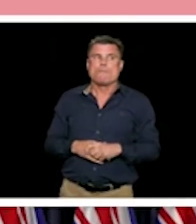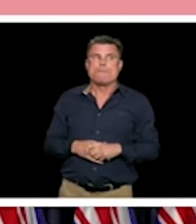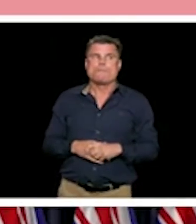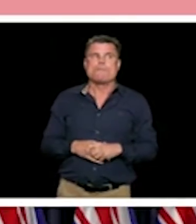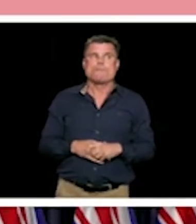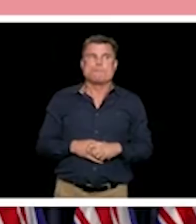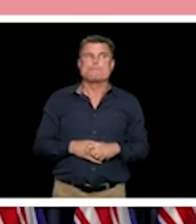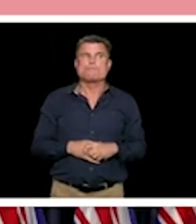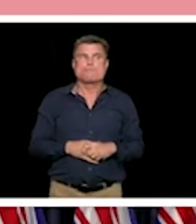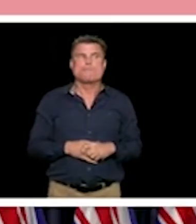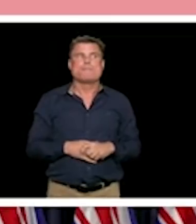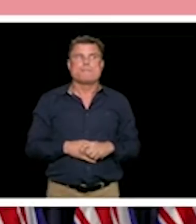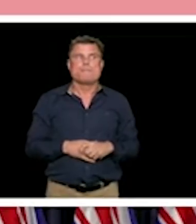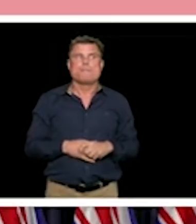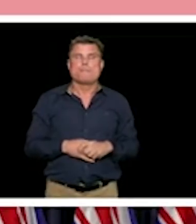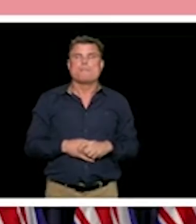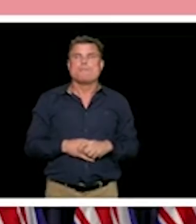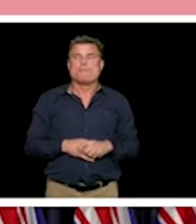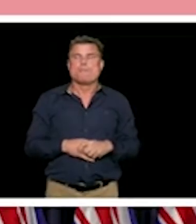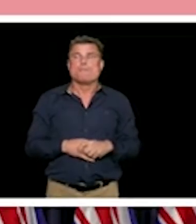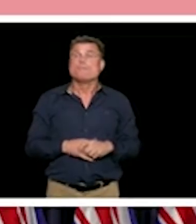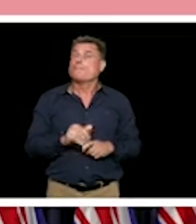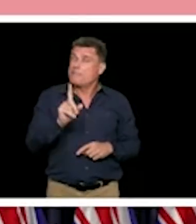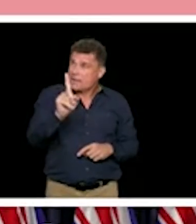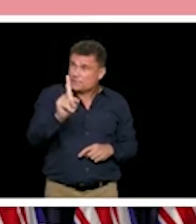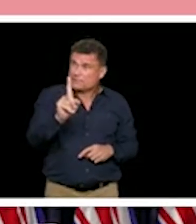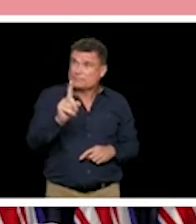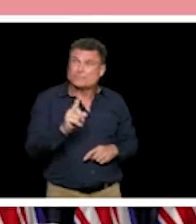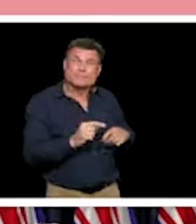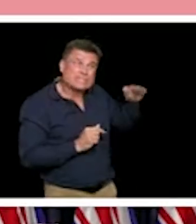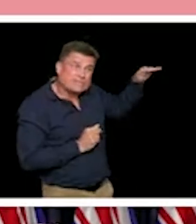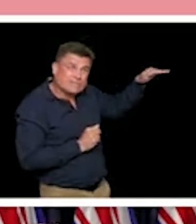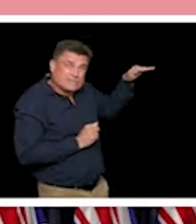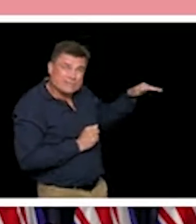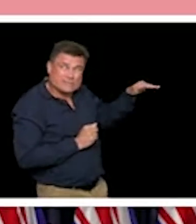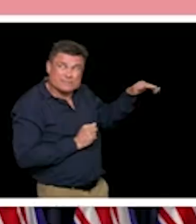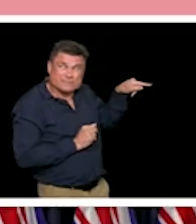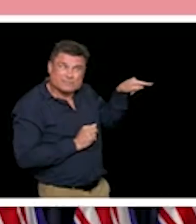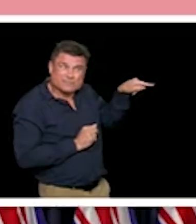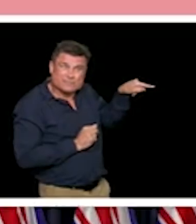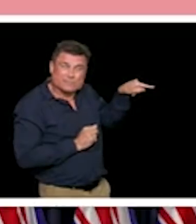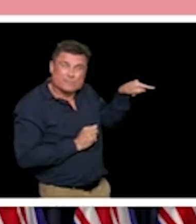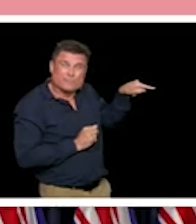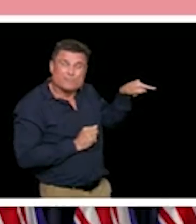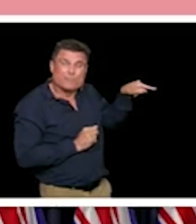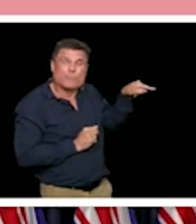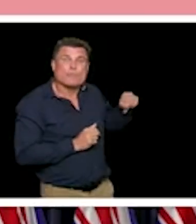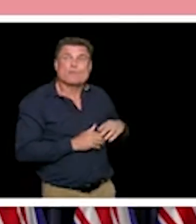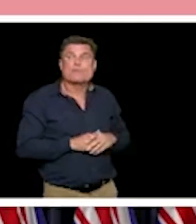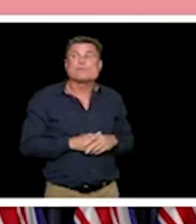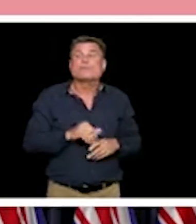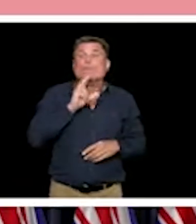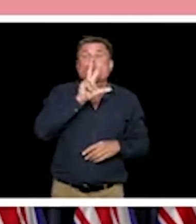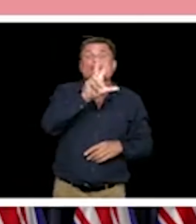in the young adult age groups, where they make up a disproportionate now proportion of our cases,